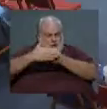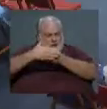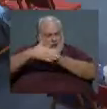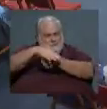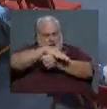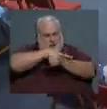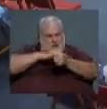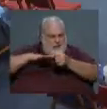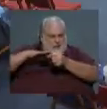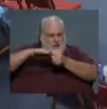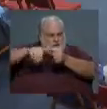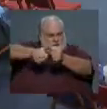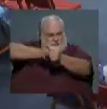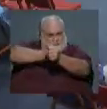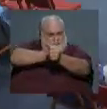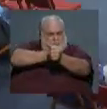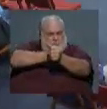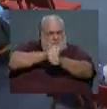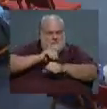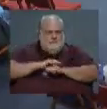here?